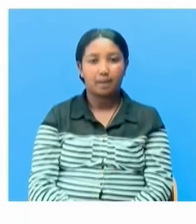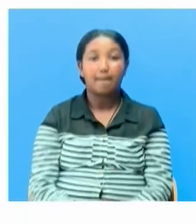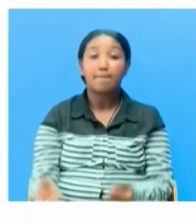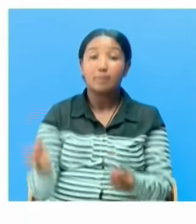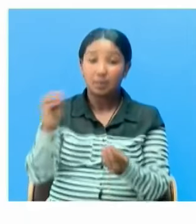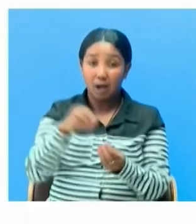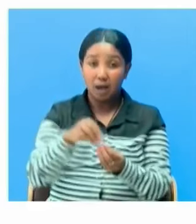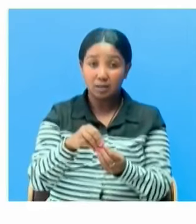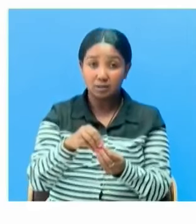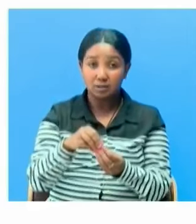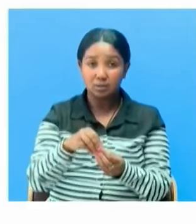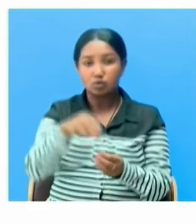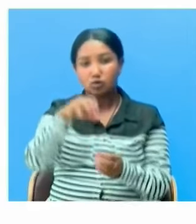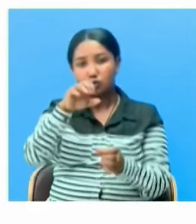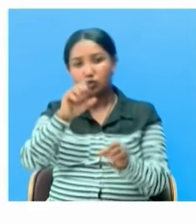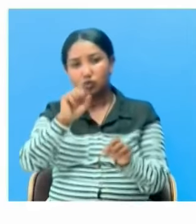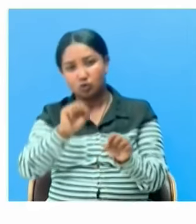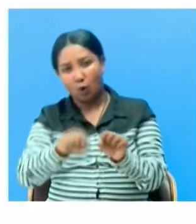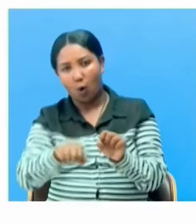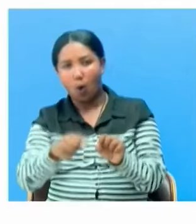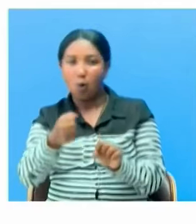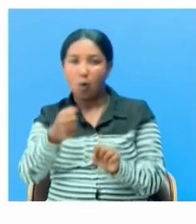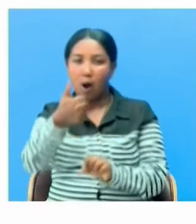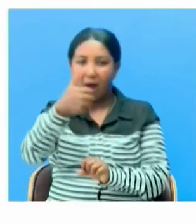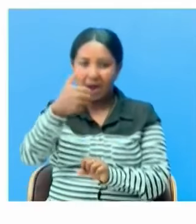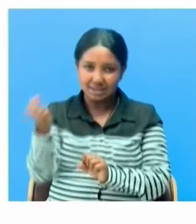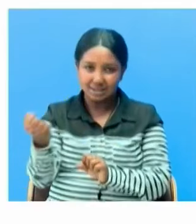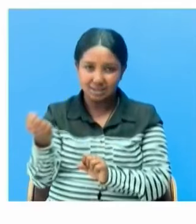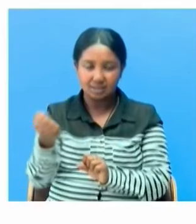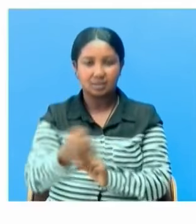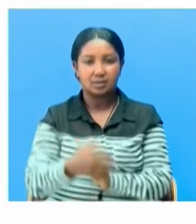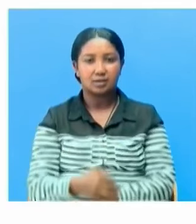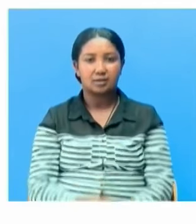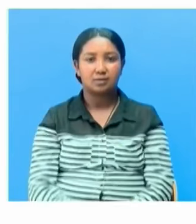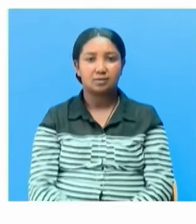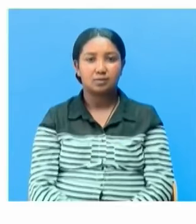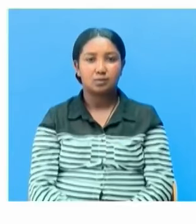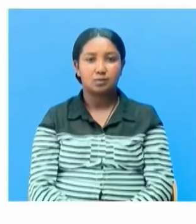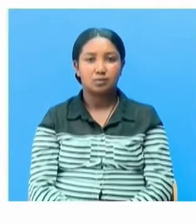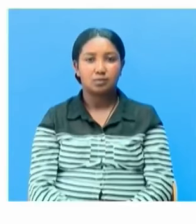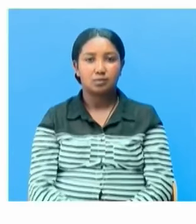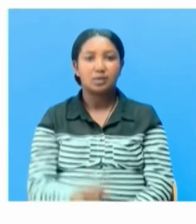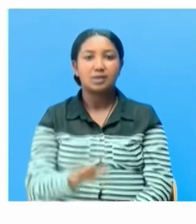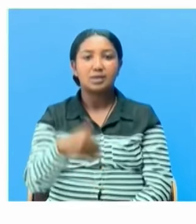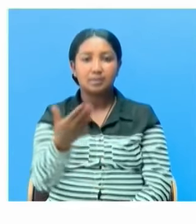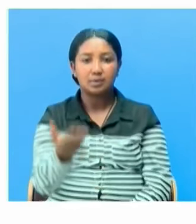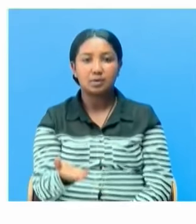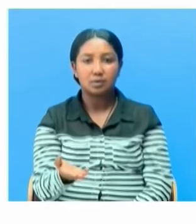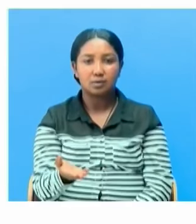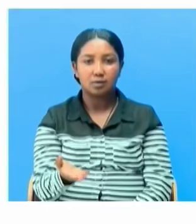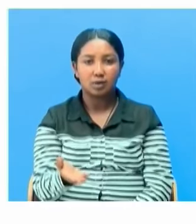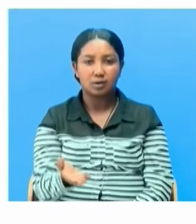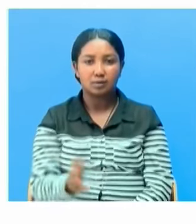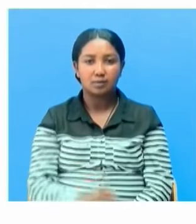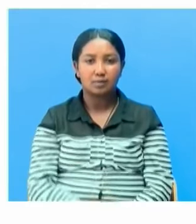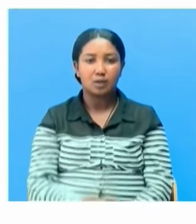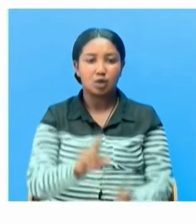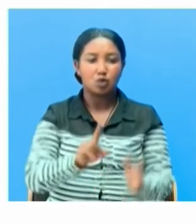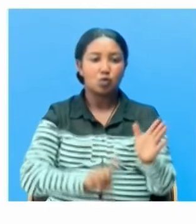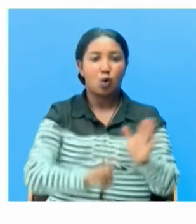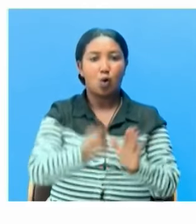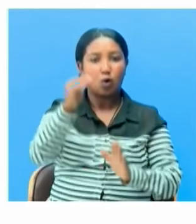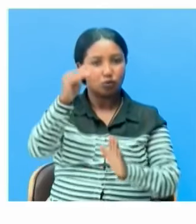Plus so or as. Plus as. Then we have to bring tall